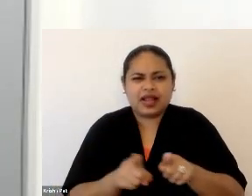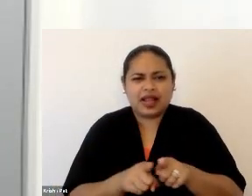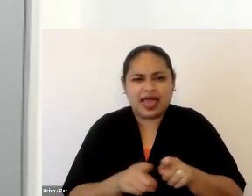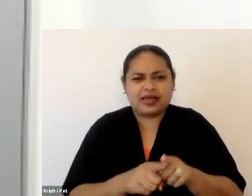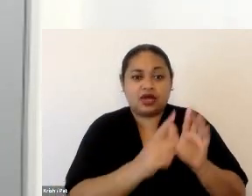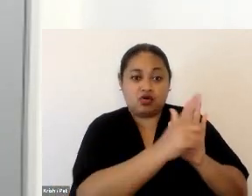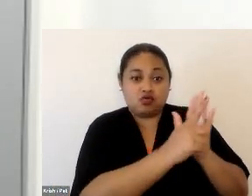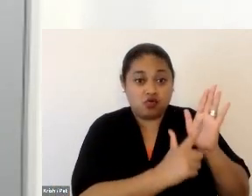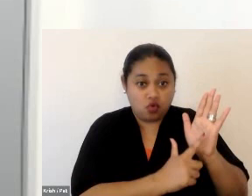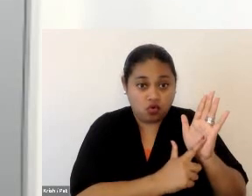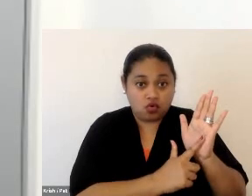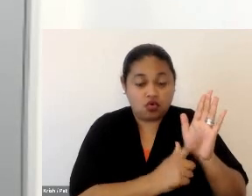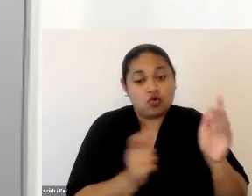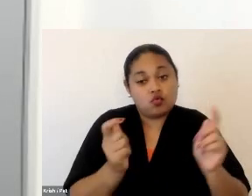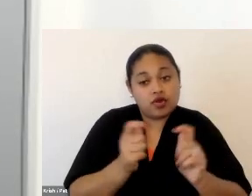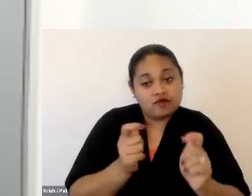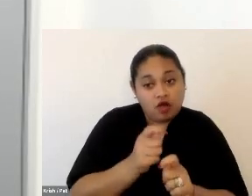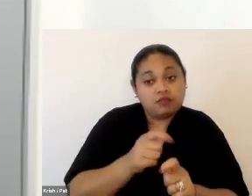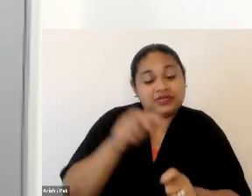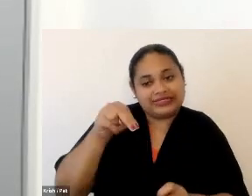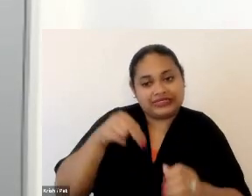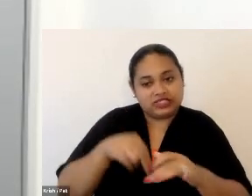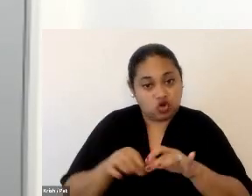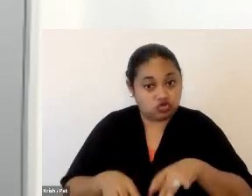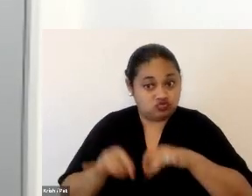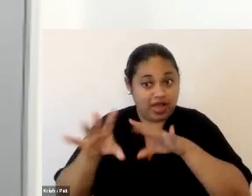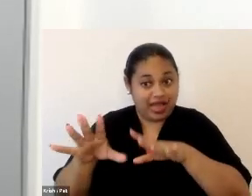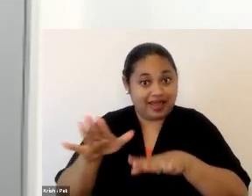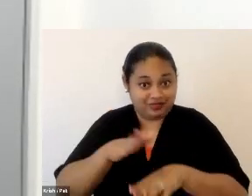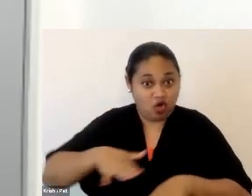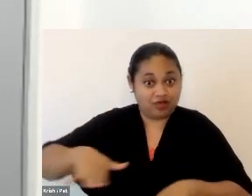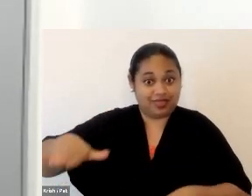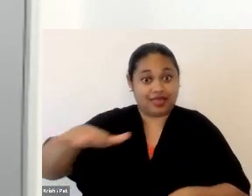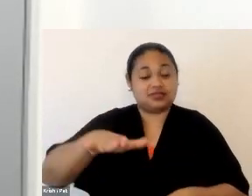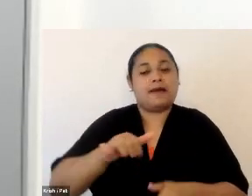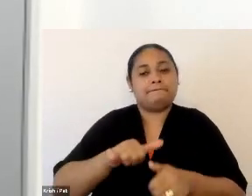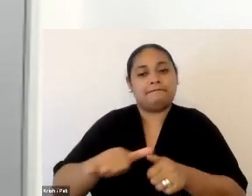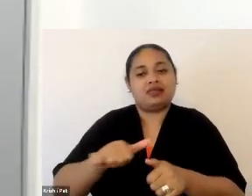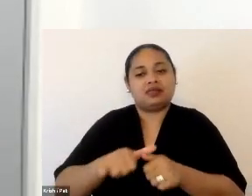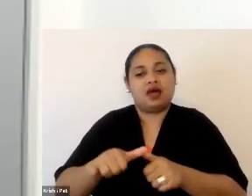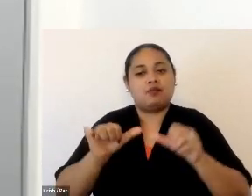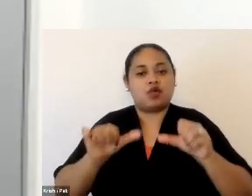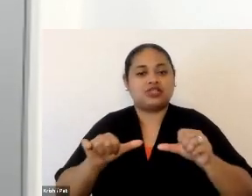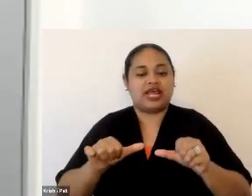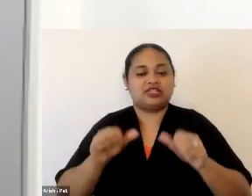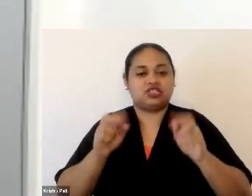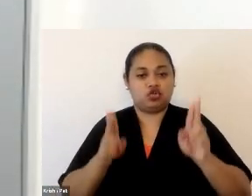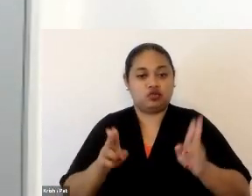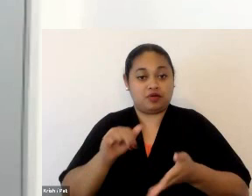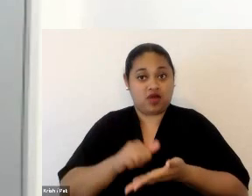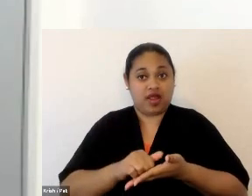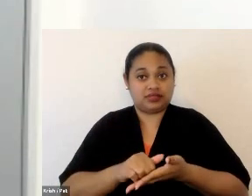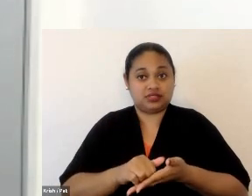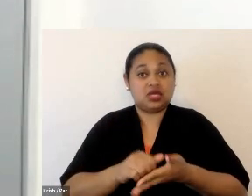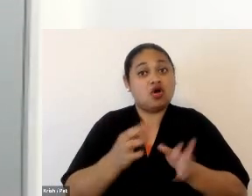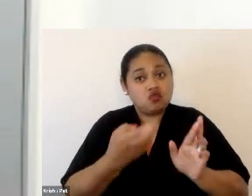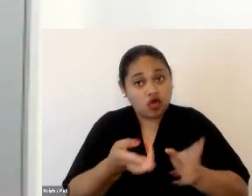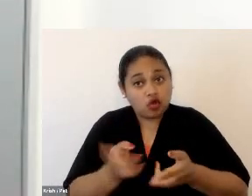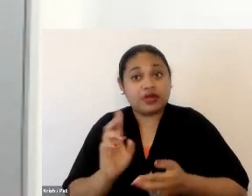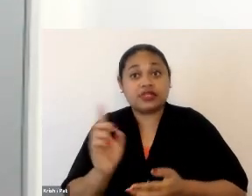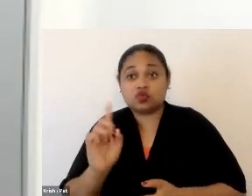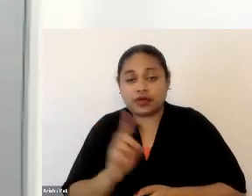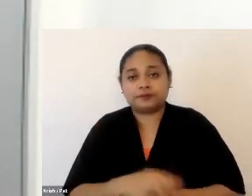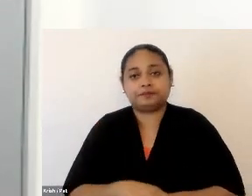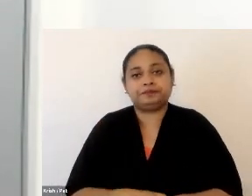that's needed in our Australian context to better protect human rights. And the focus of these recommendations is